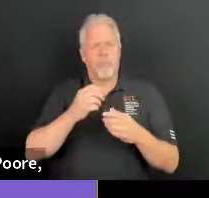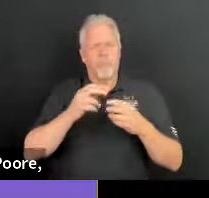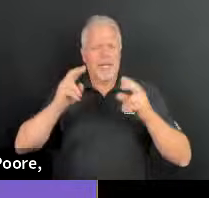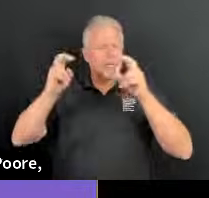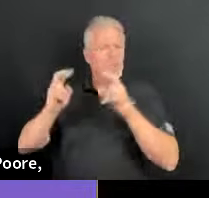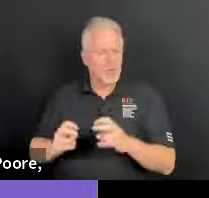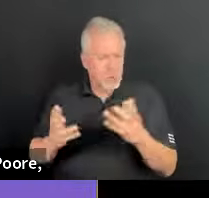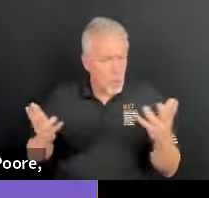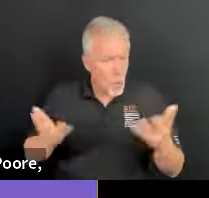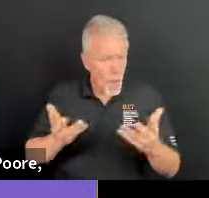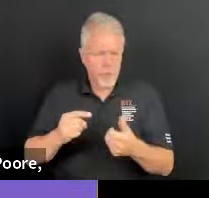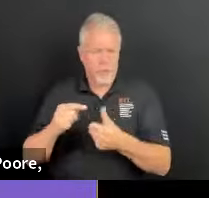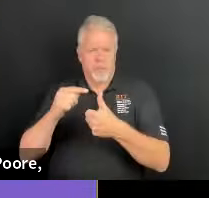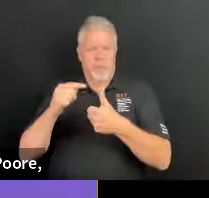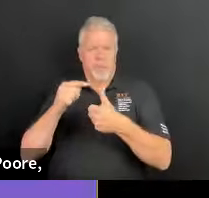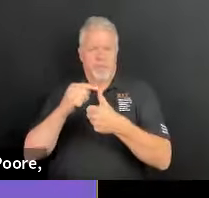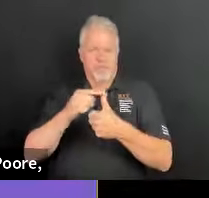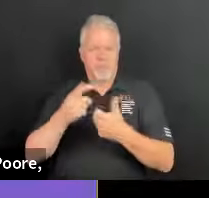Currently,